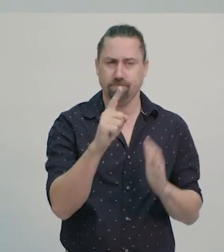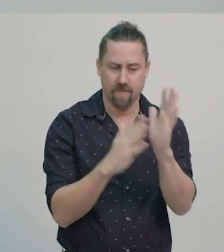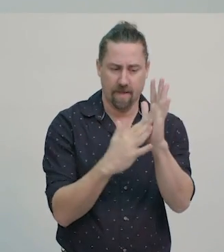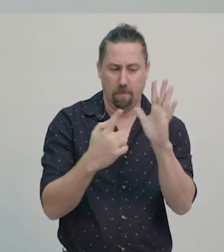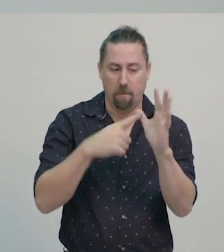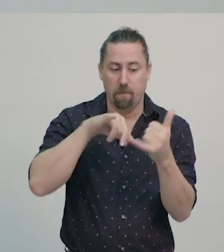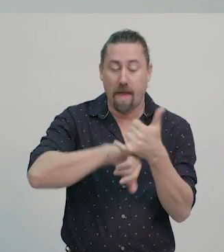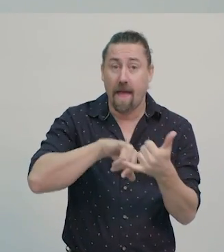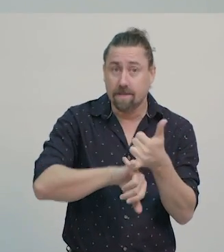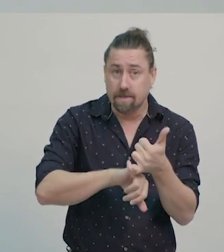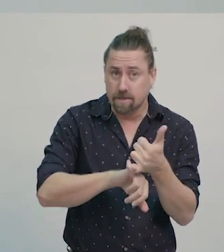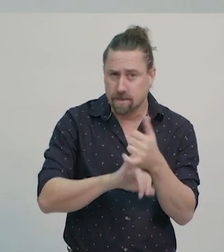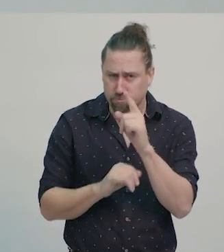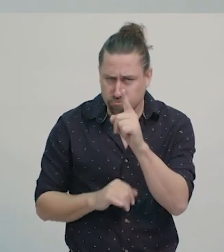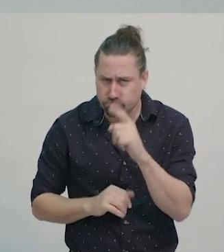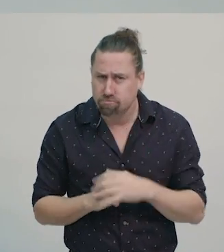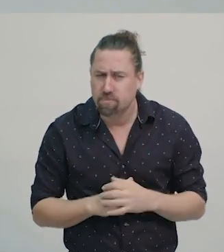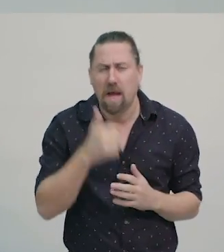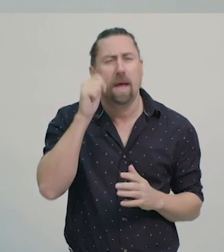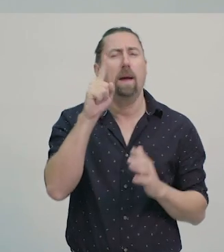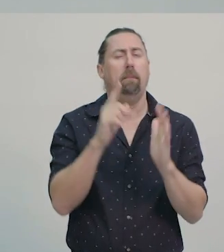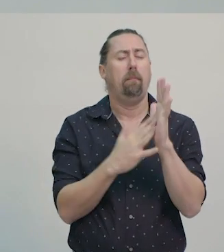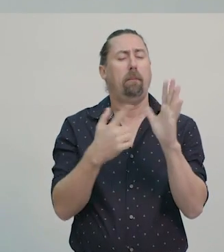Yes, the puppy dog is longer.